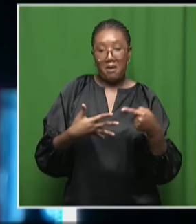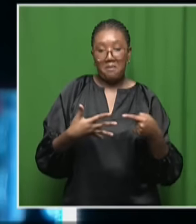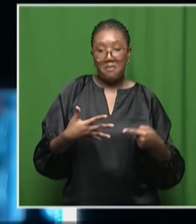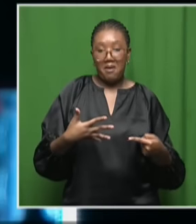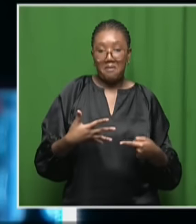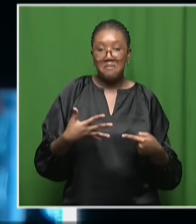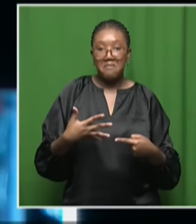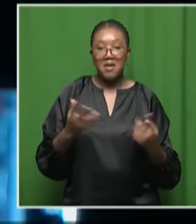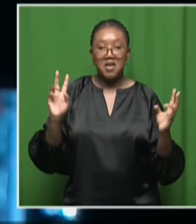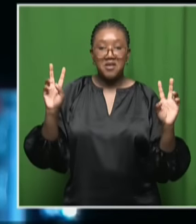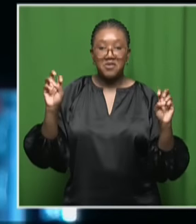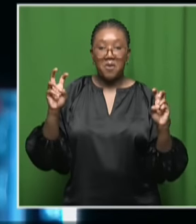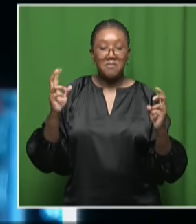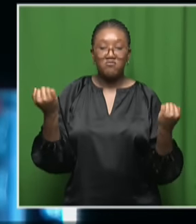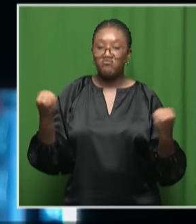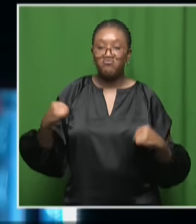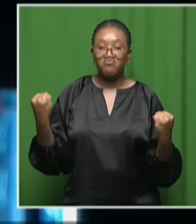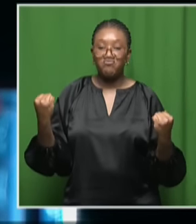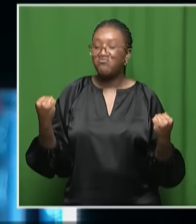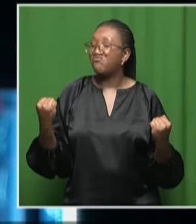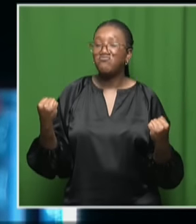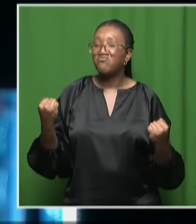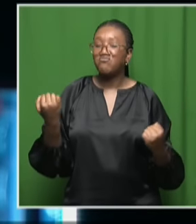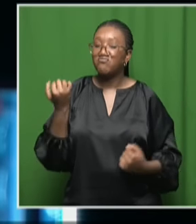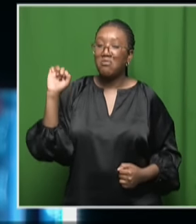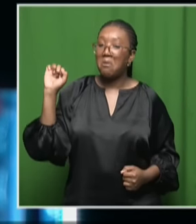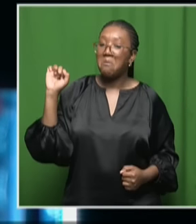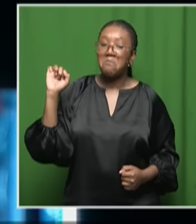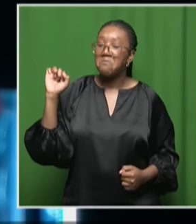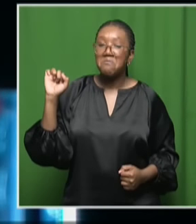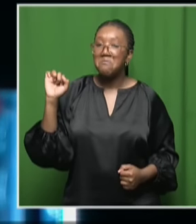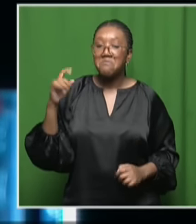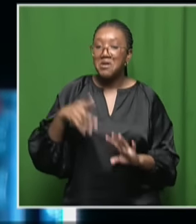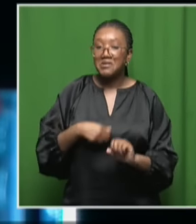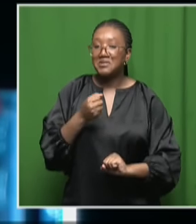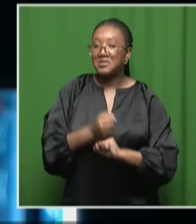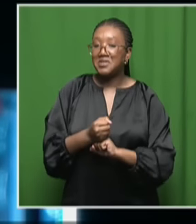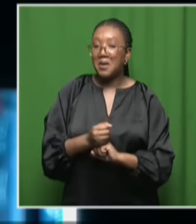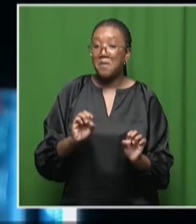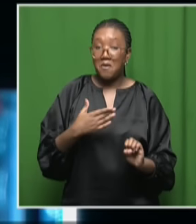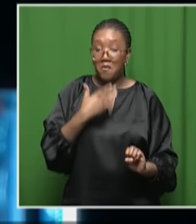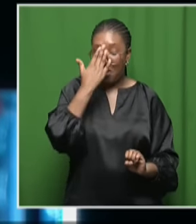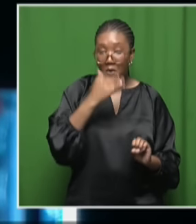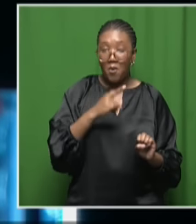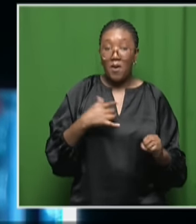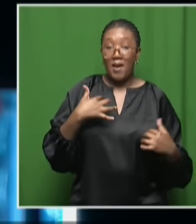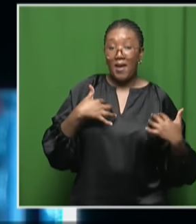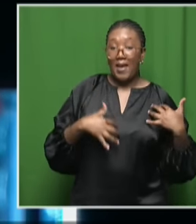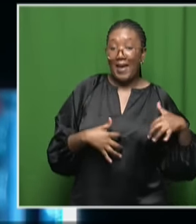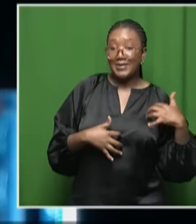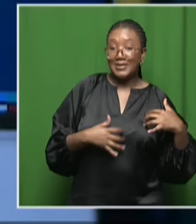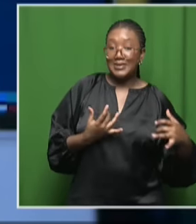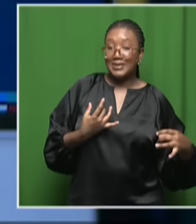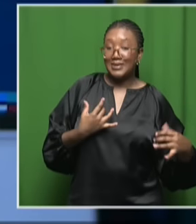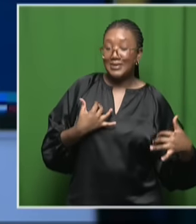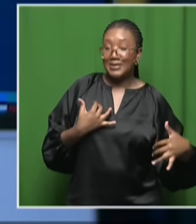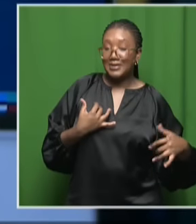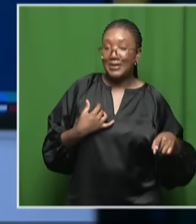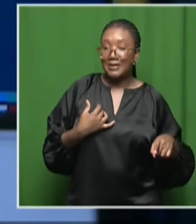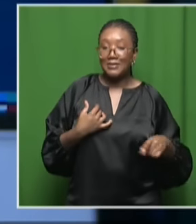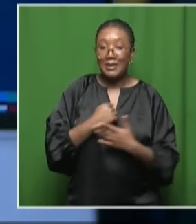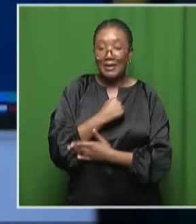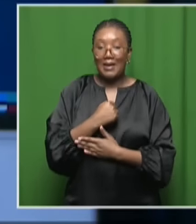did not endorse. What is the position of Argentina? Of course, we know that it is an ally of the United States. Yes, well,